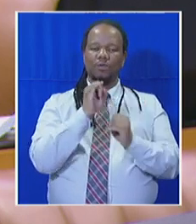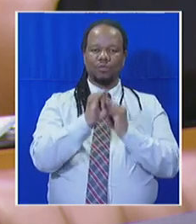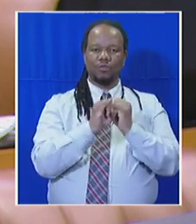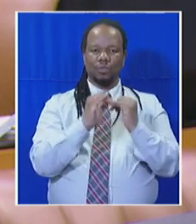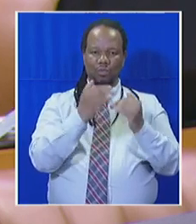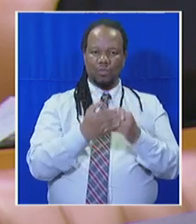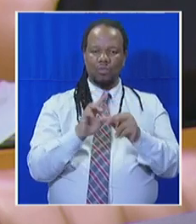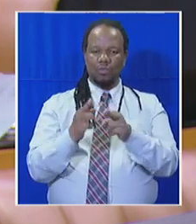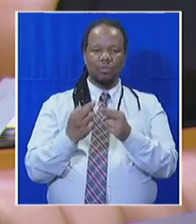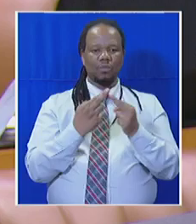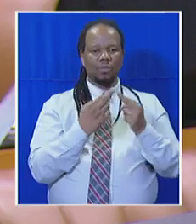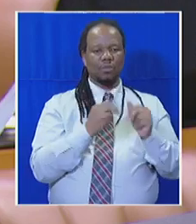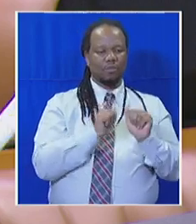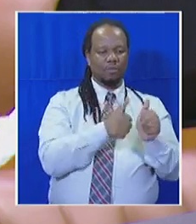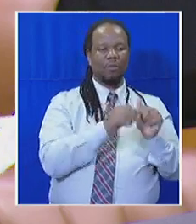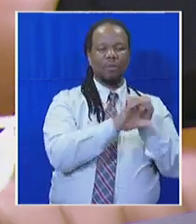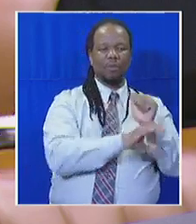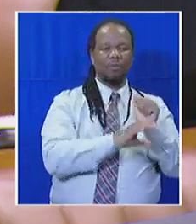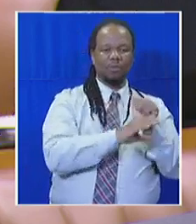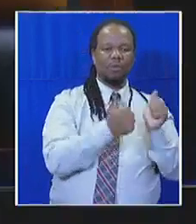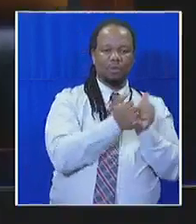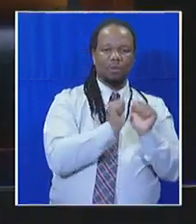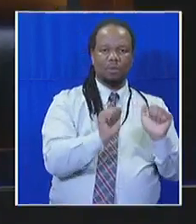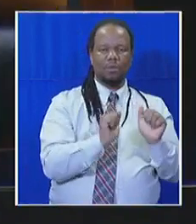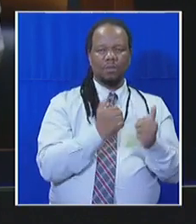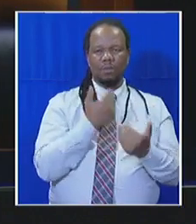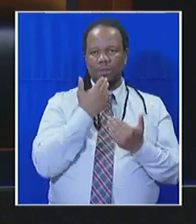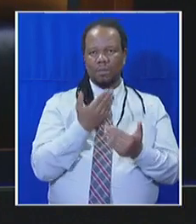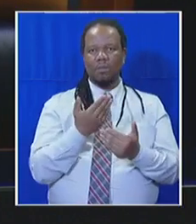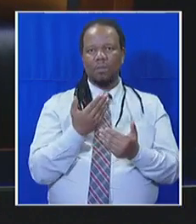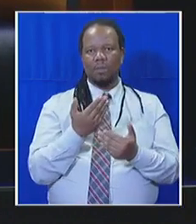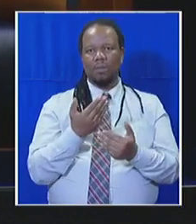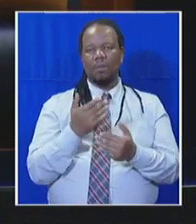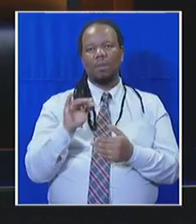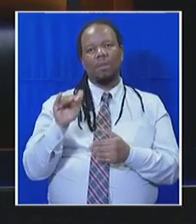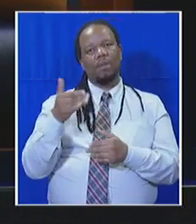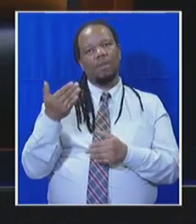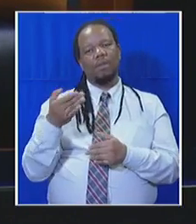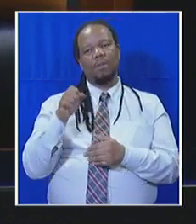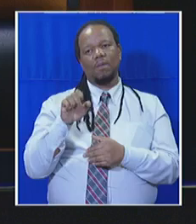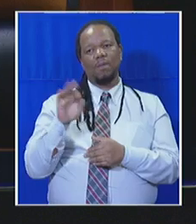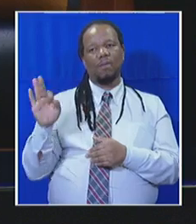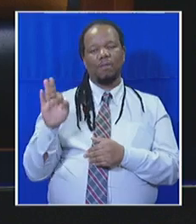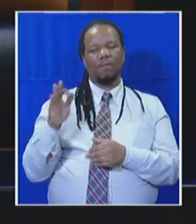accountability in our constitutional democracy. I so move. The member of the EFF.